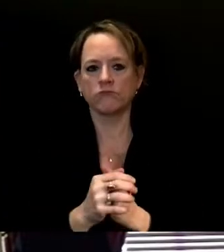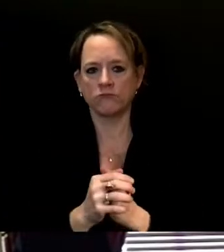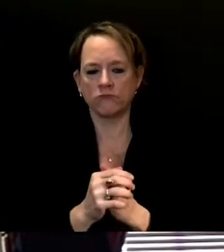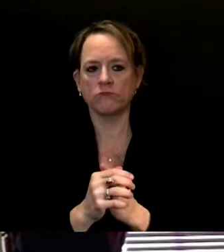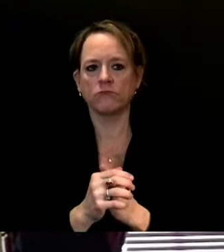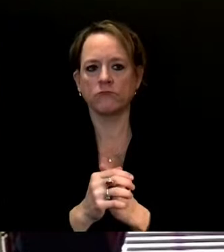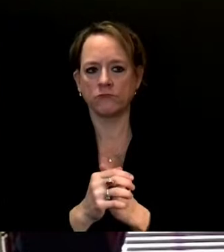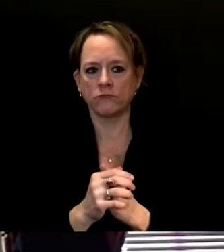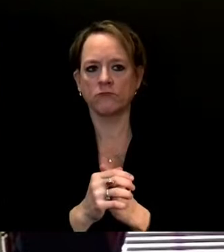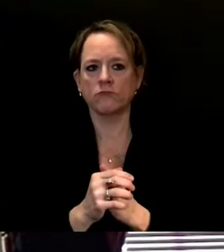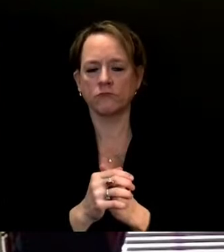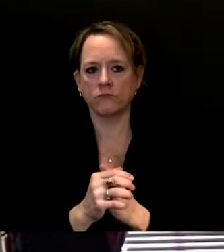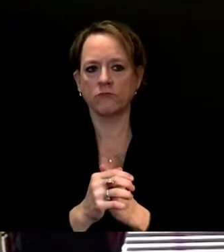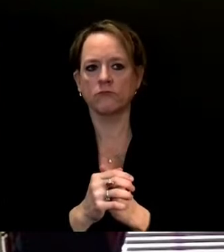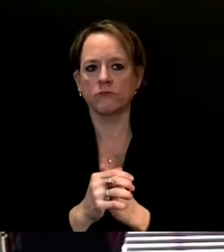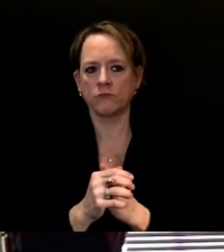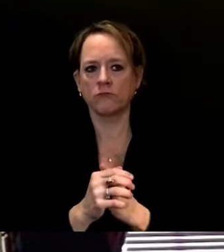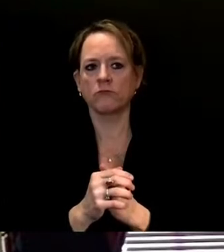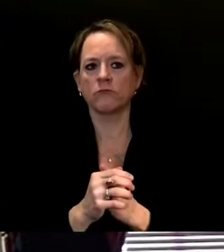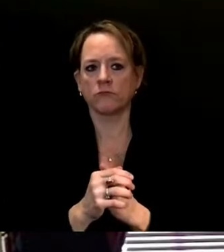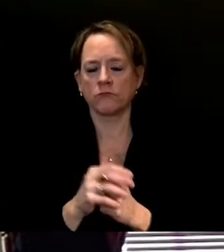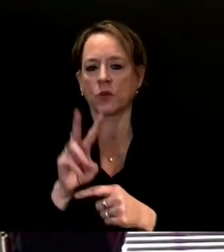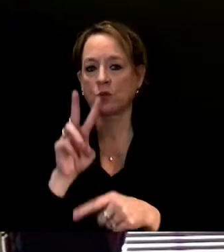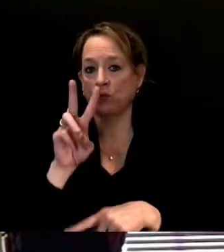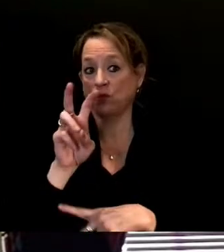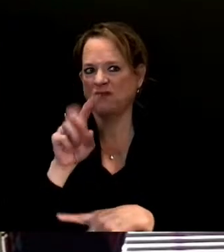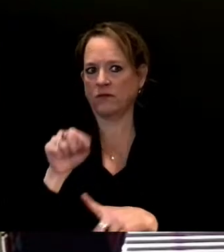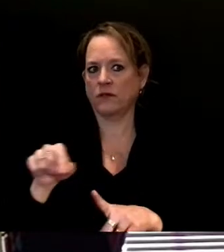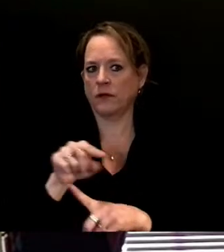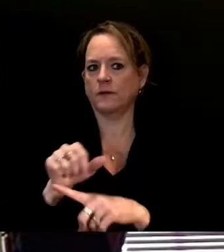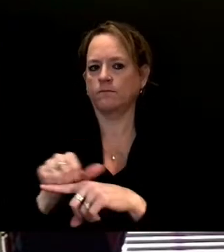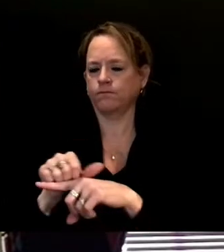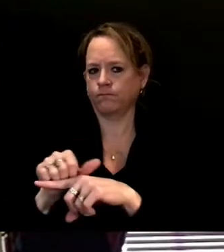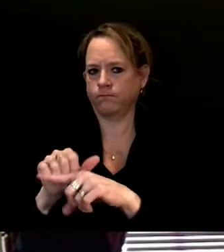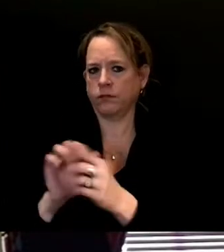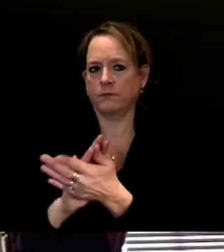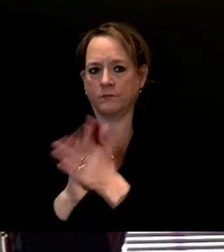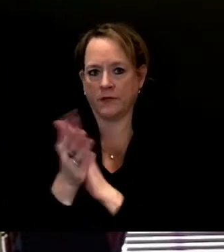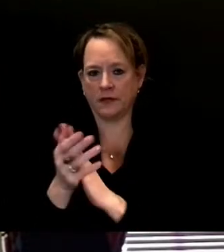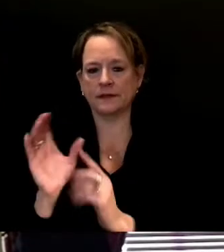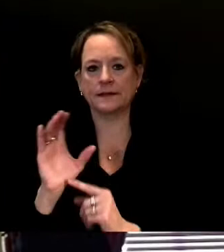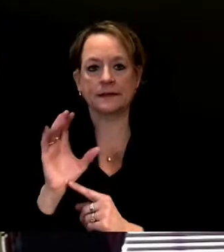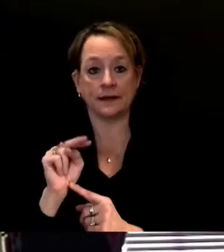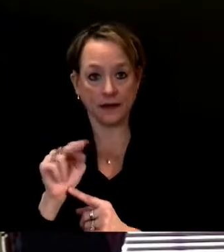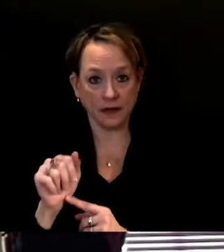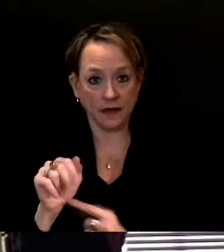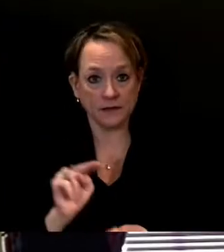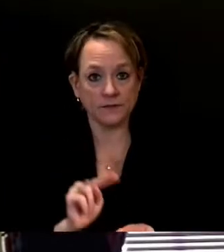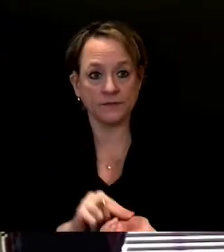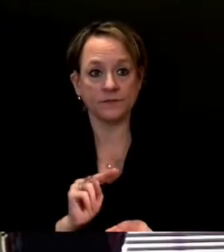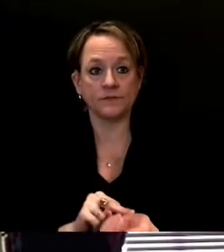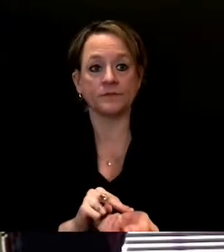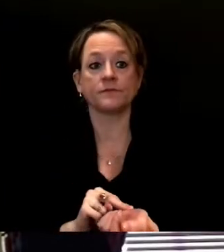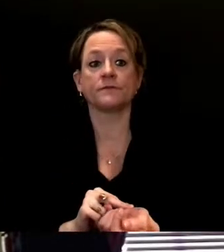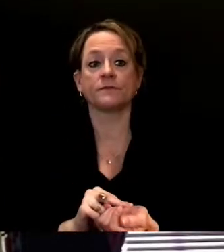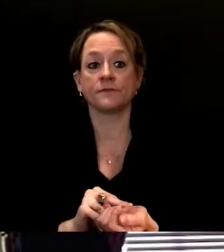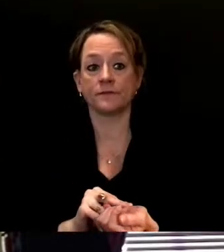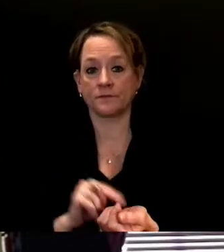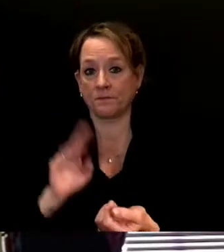go through training and become a nursing assistant. And by the end of February, we believe those 200 people will